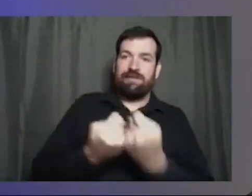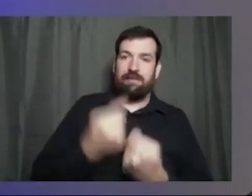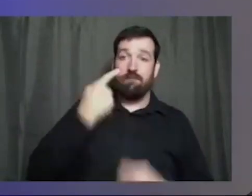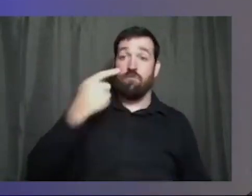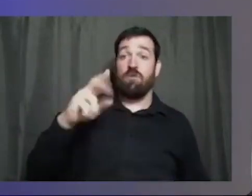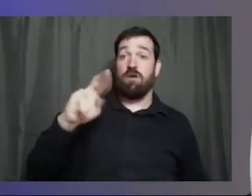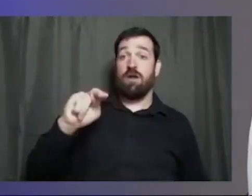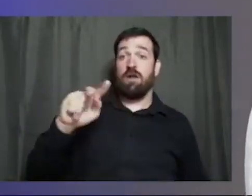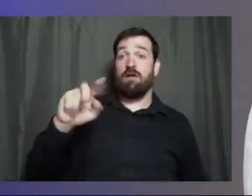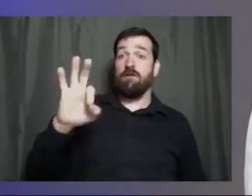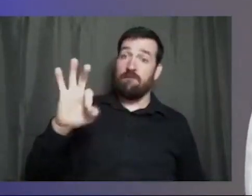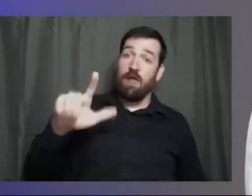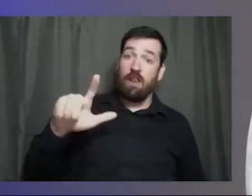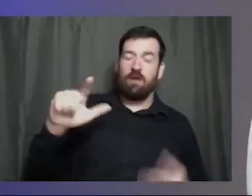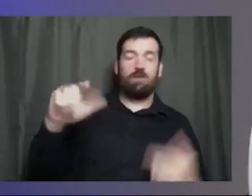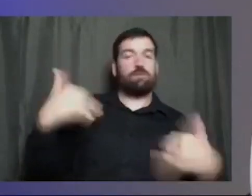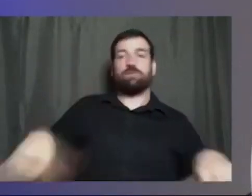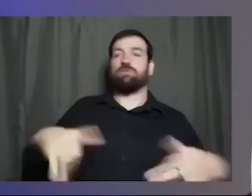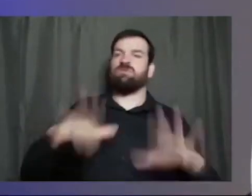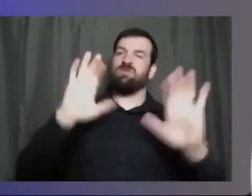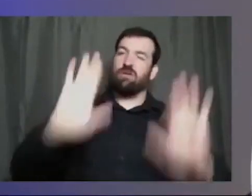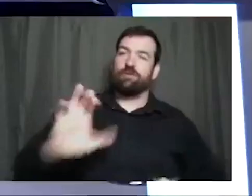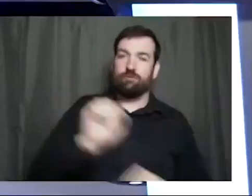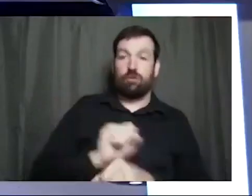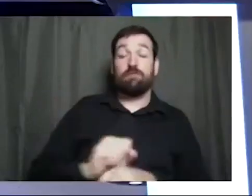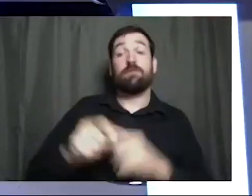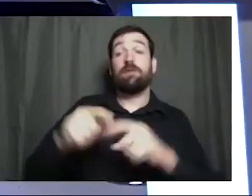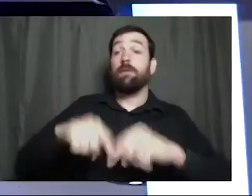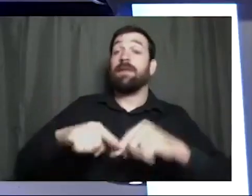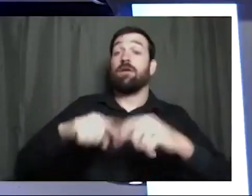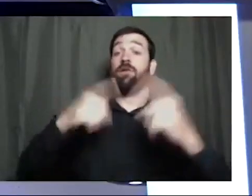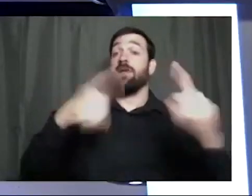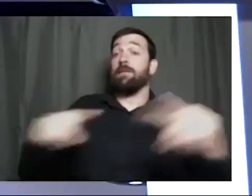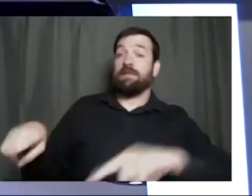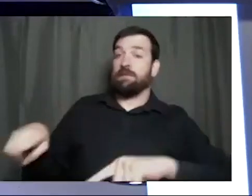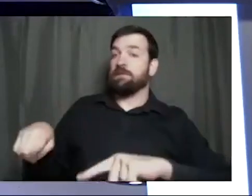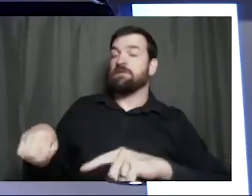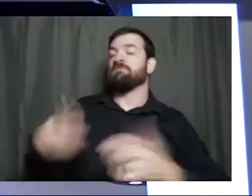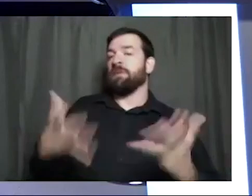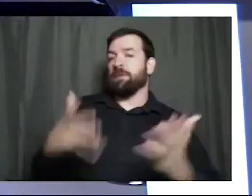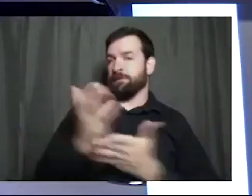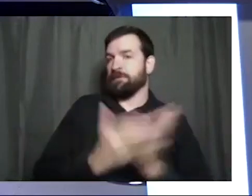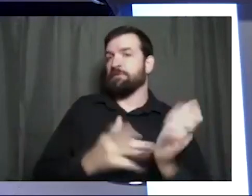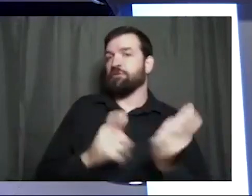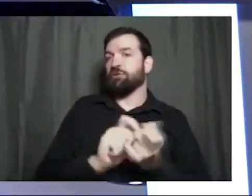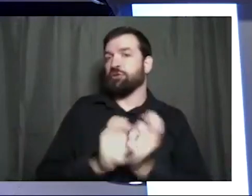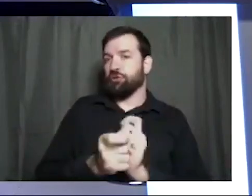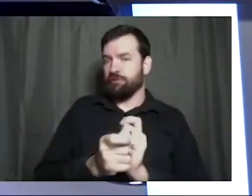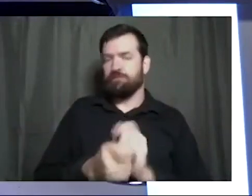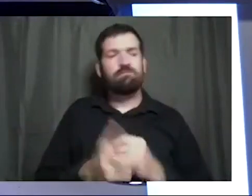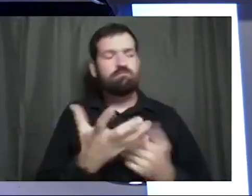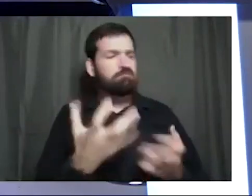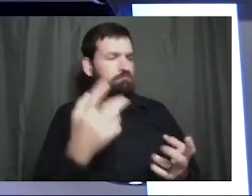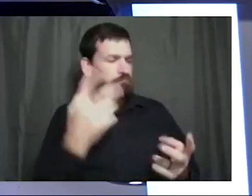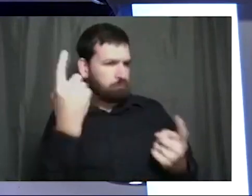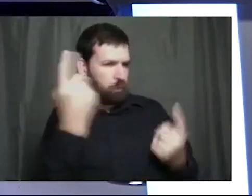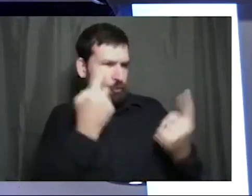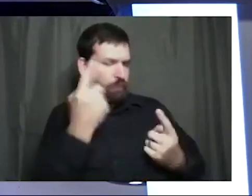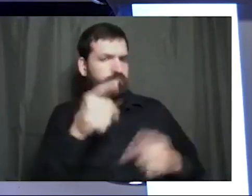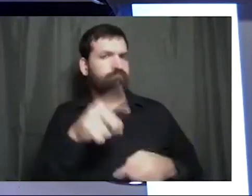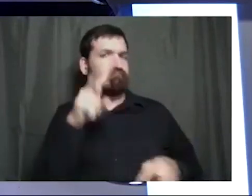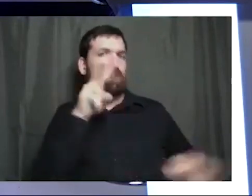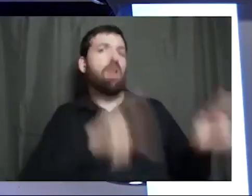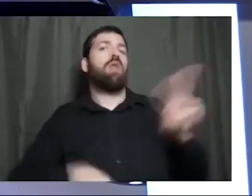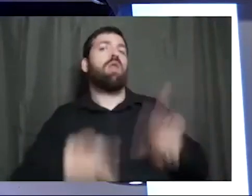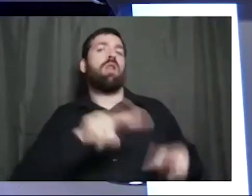be some changes depending on what happens with those numbers. So, what I want to know kind of what you're looking for this year, that you're looking for the pros that